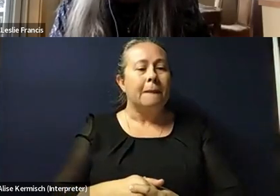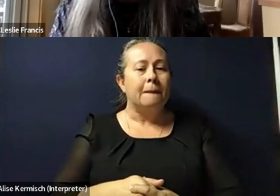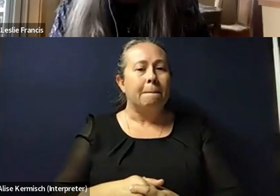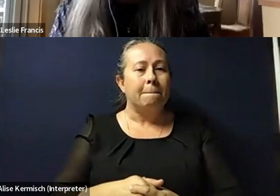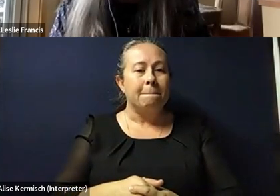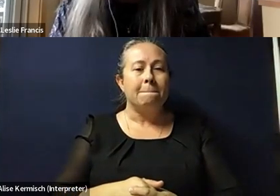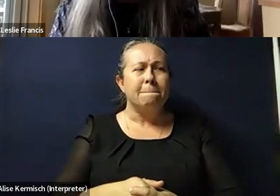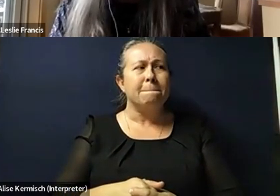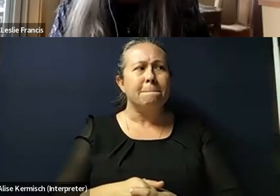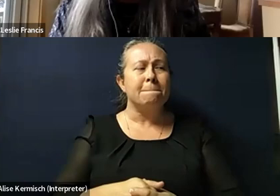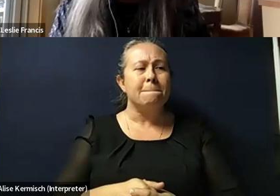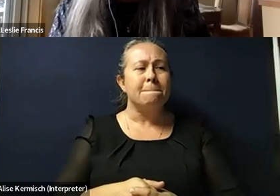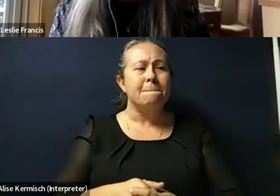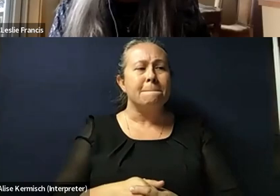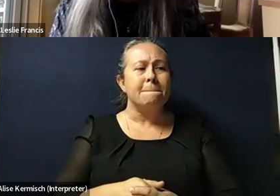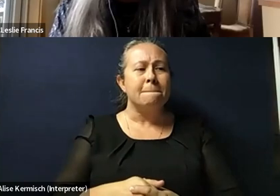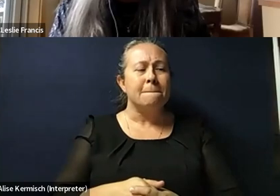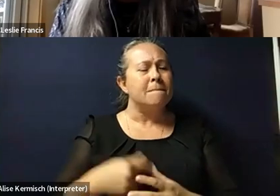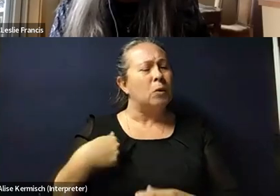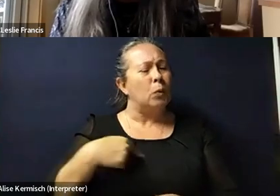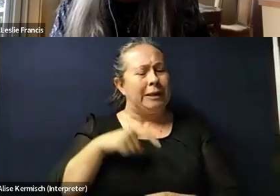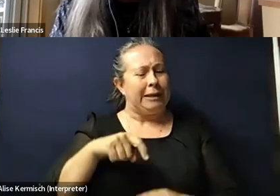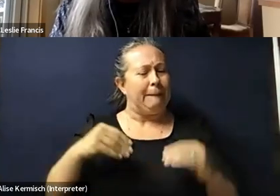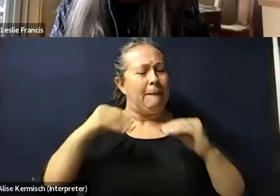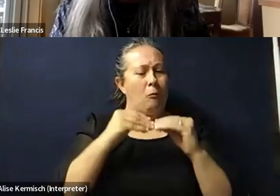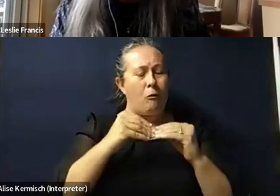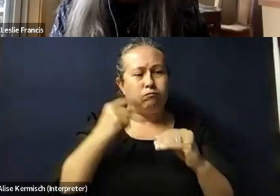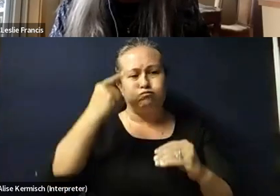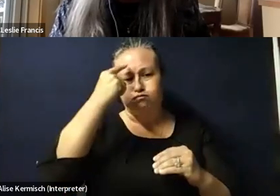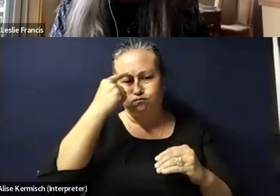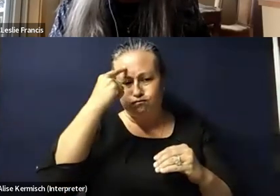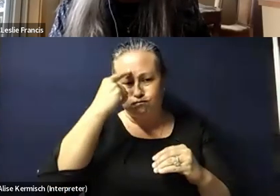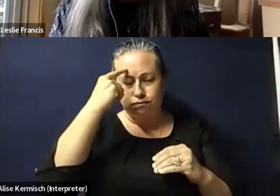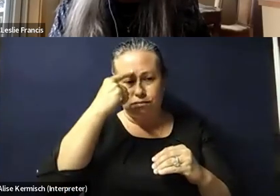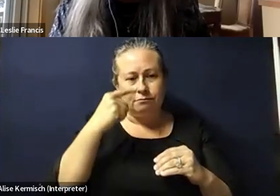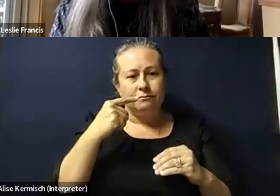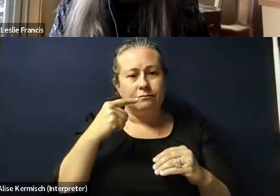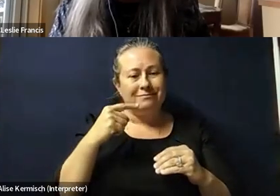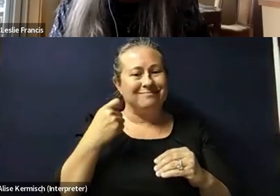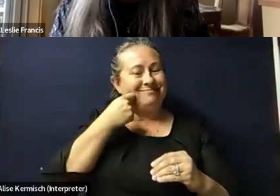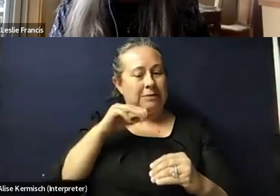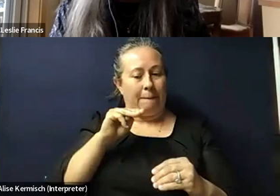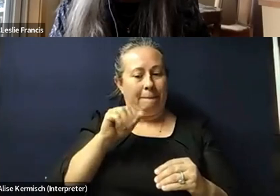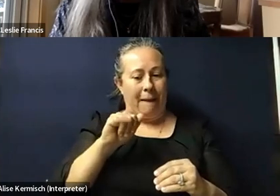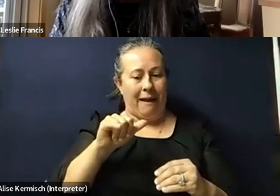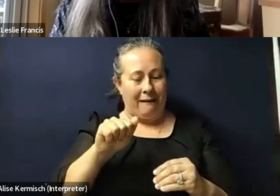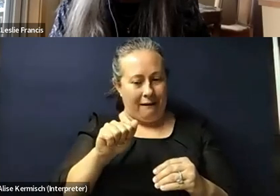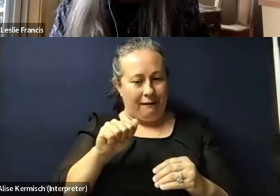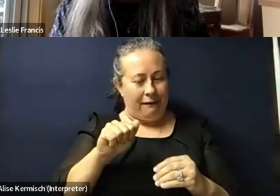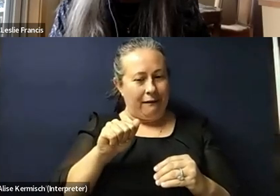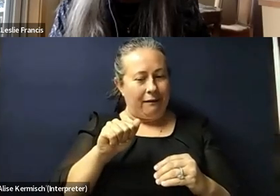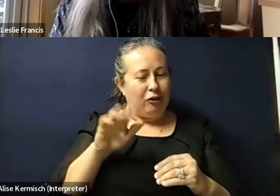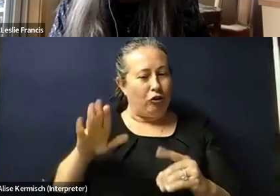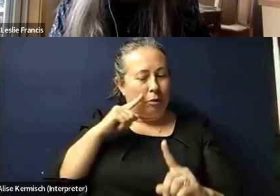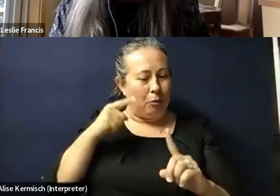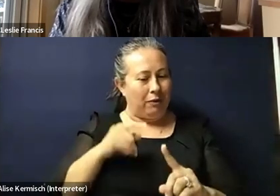yeah, how mindful we need to be of, this is to Maya's point, the heterogeneity that's out there. And also, you